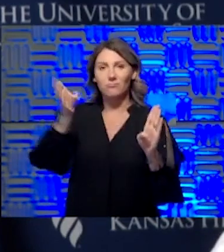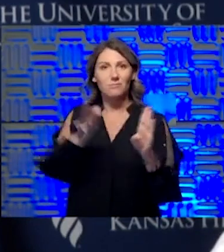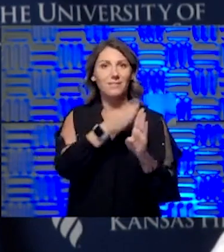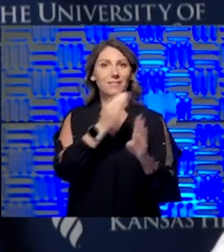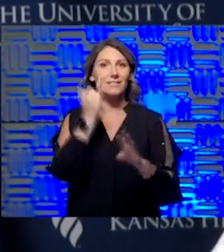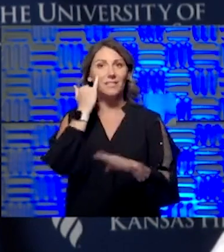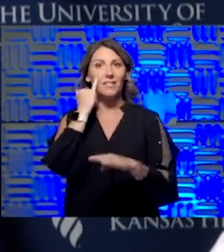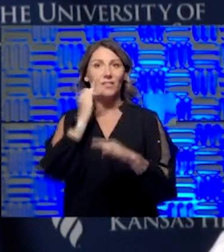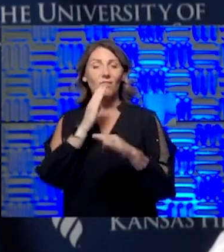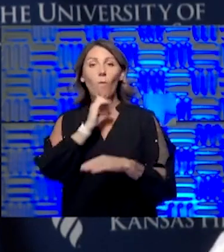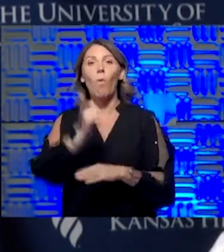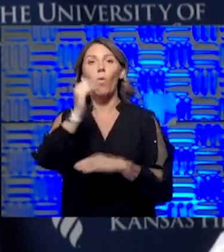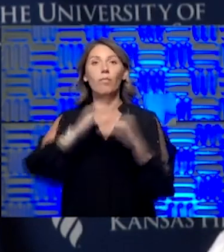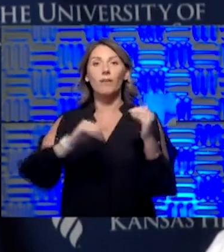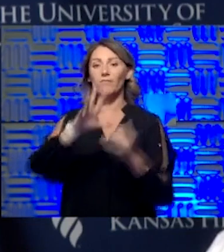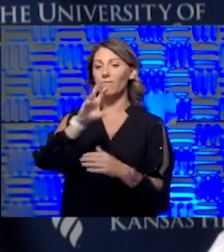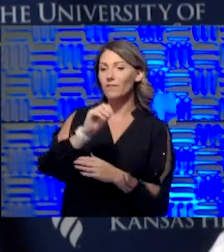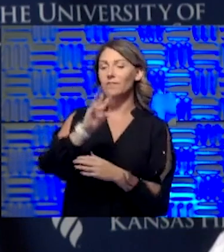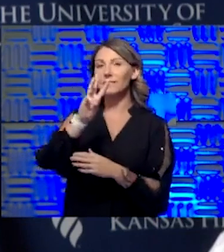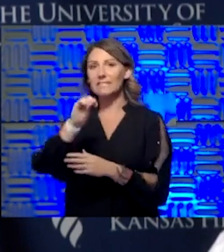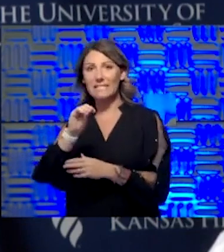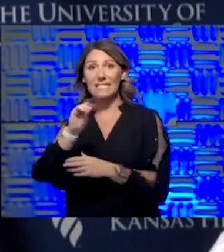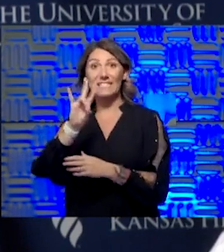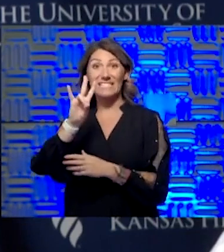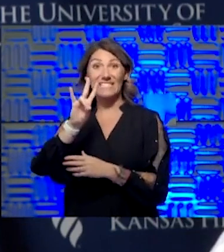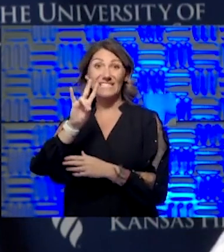I don't know, Nate, did you have anything from Facebook?